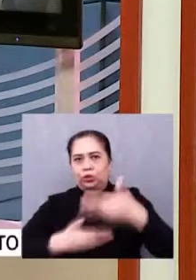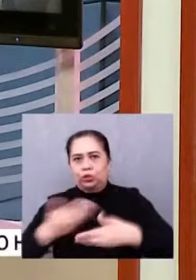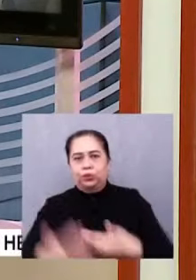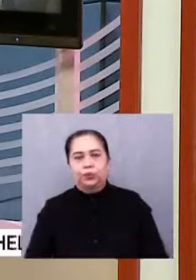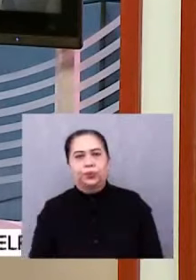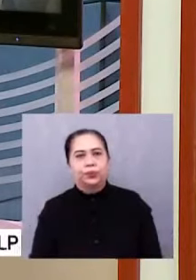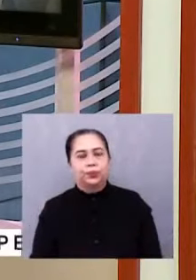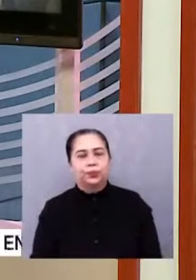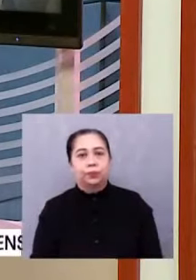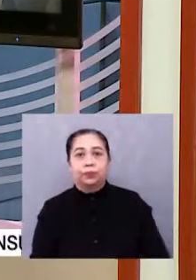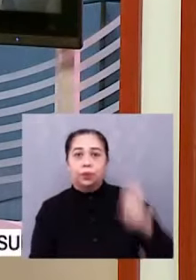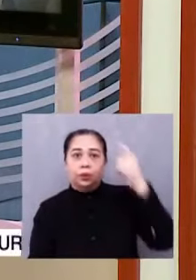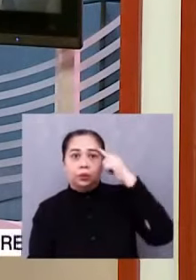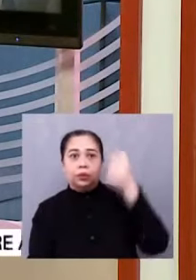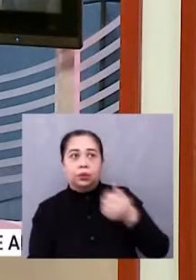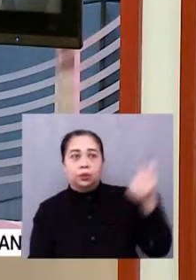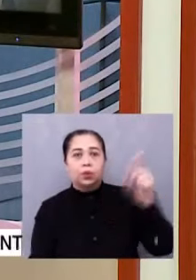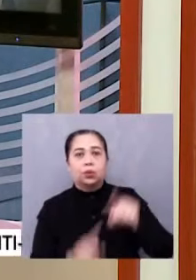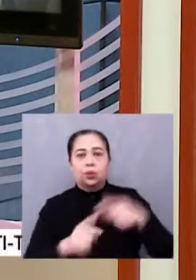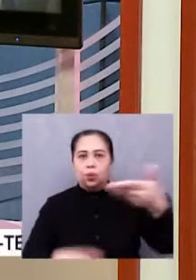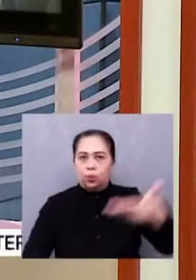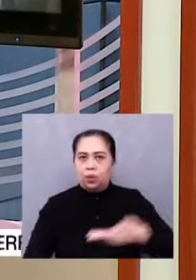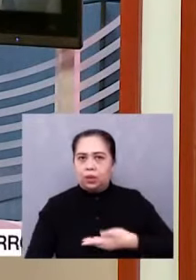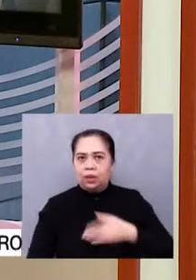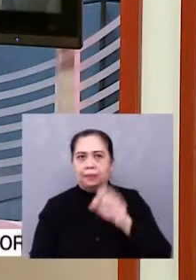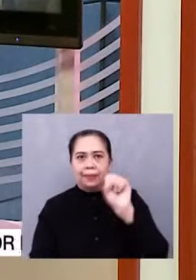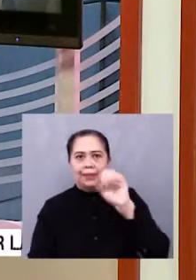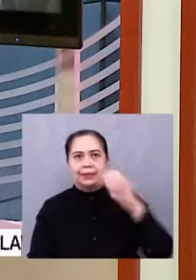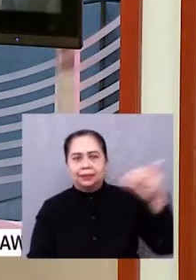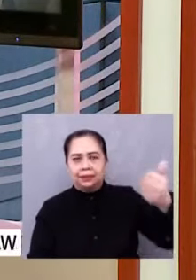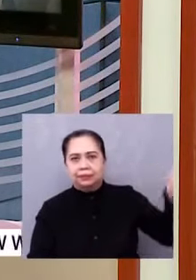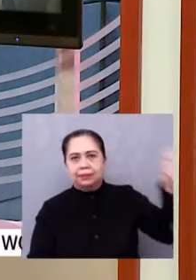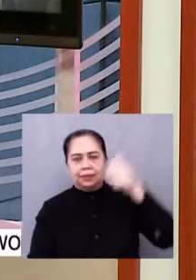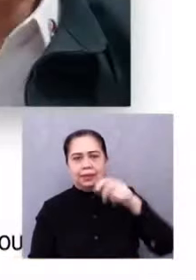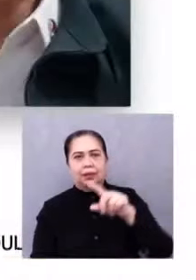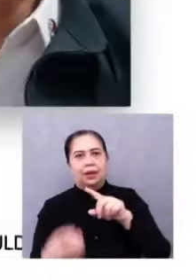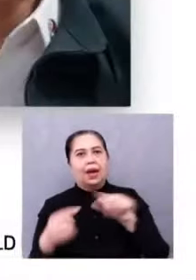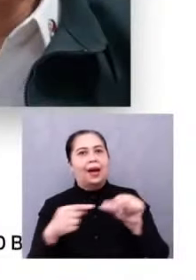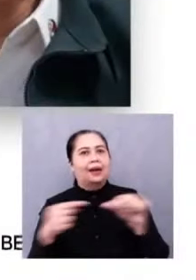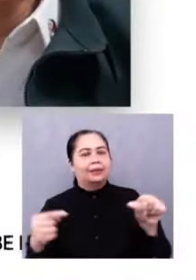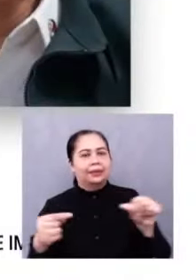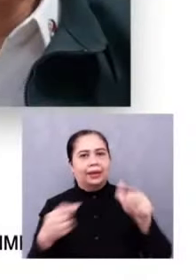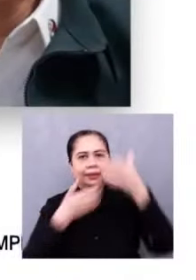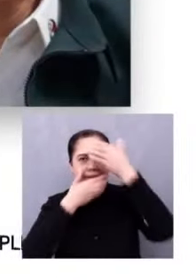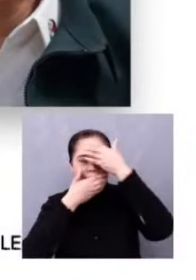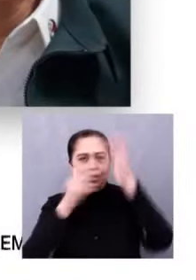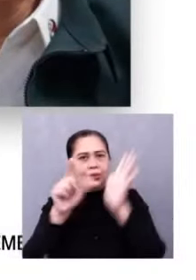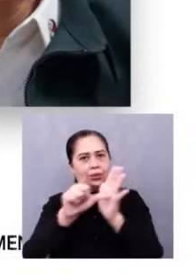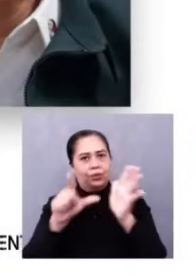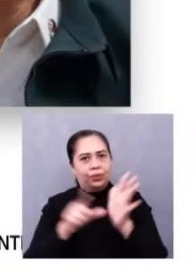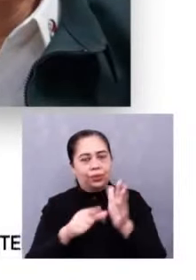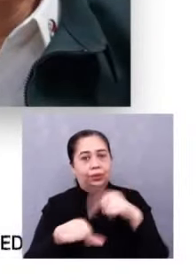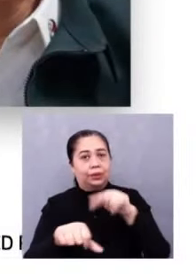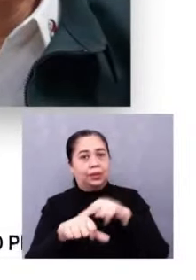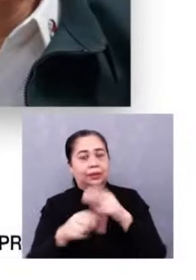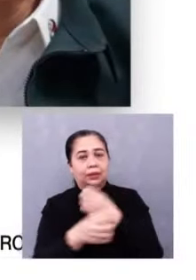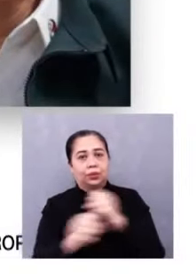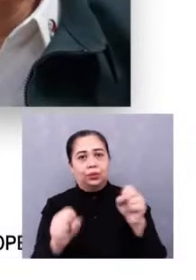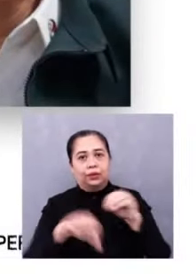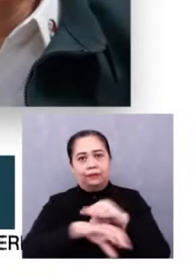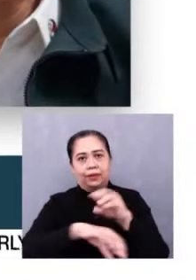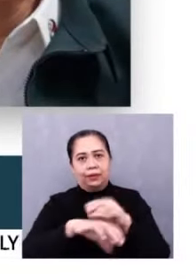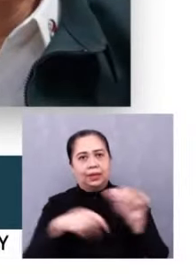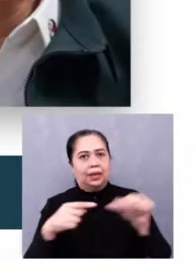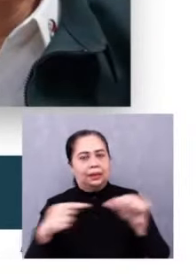Government officials also welcomed the SC's ruling on the high anti-terror law. National Security Advisor and